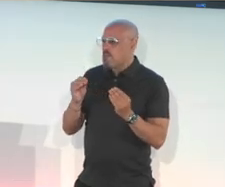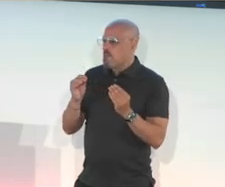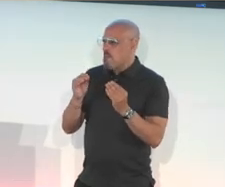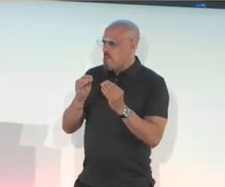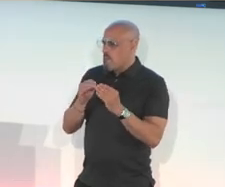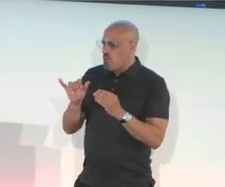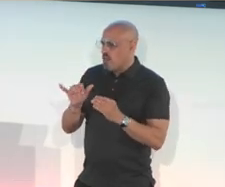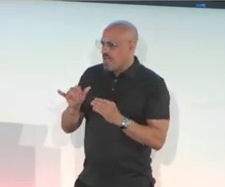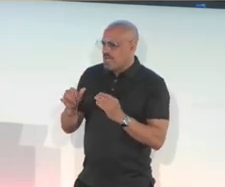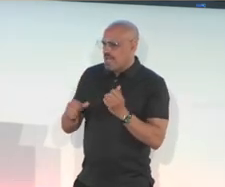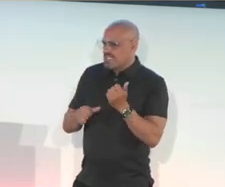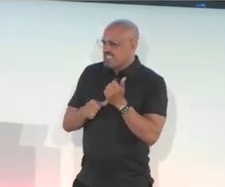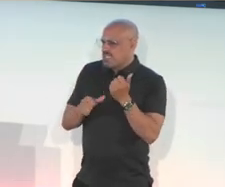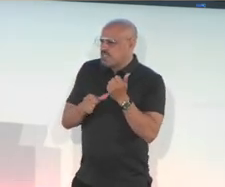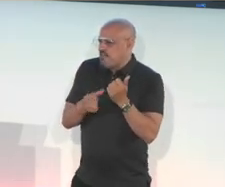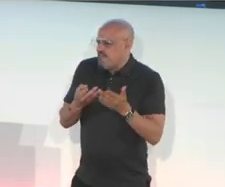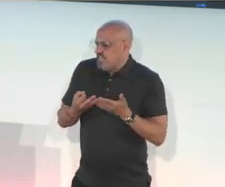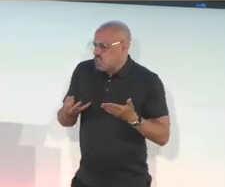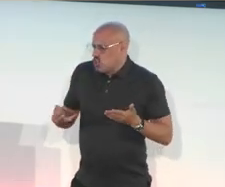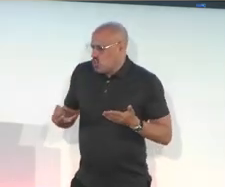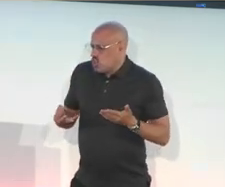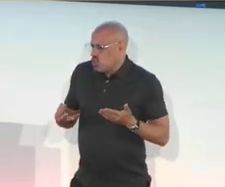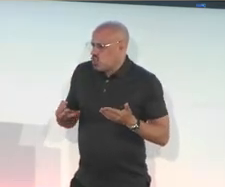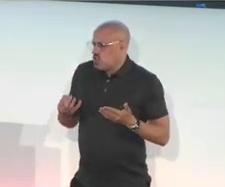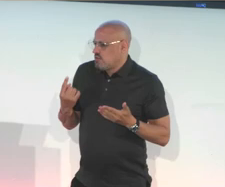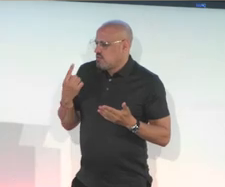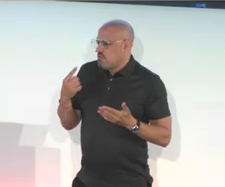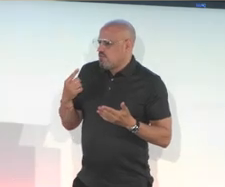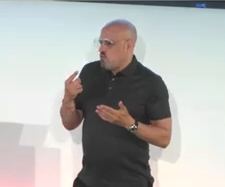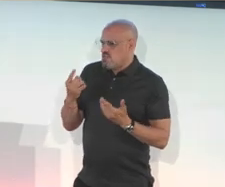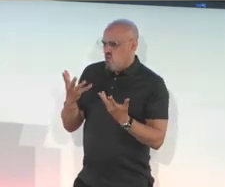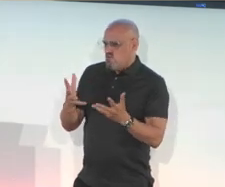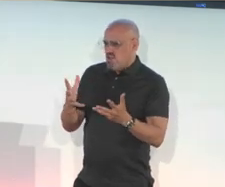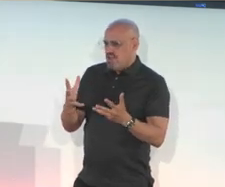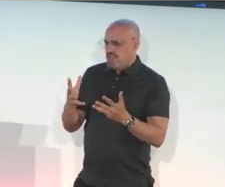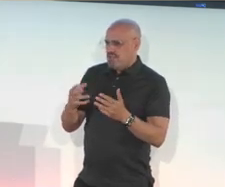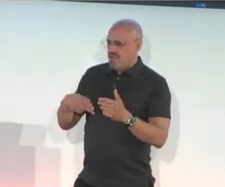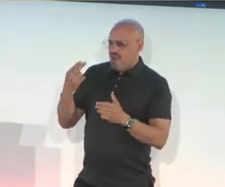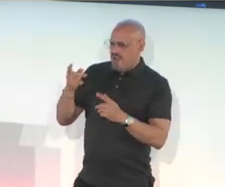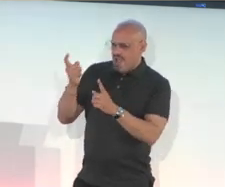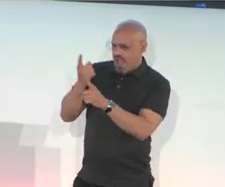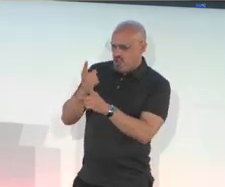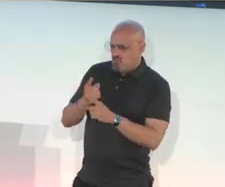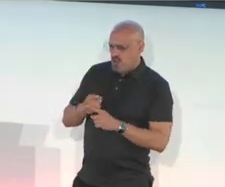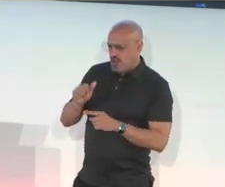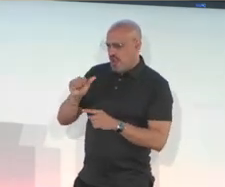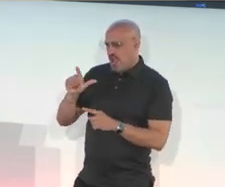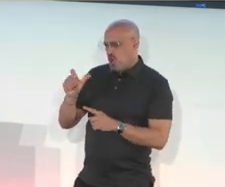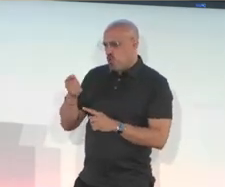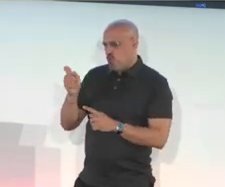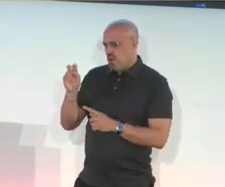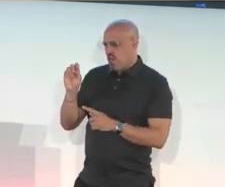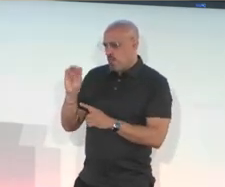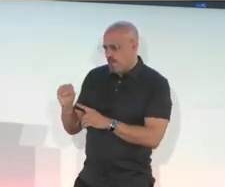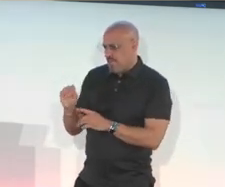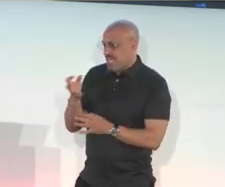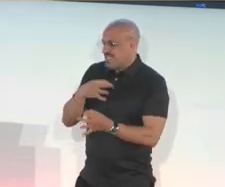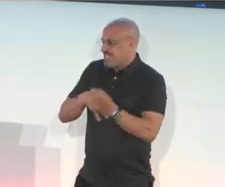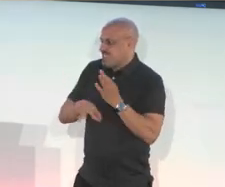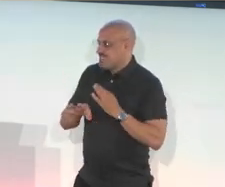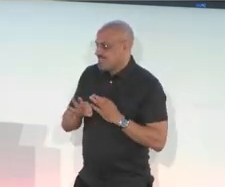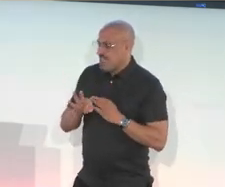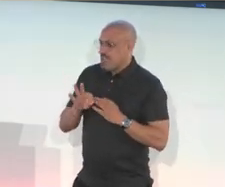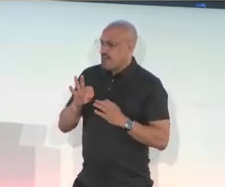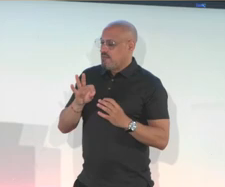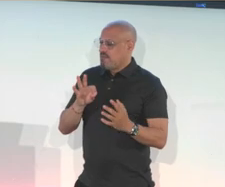it will be more like an assistive feature to an already highly accurate algorithm, as opposed to an